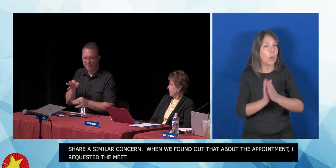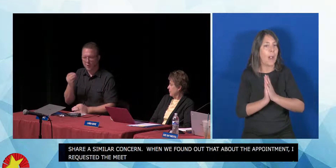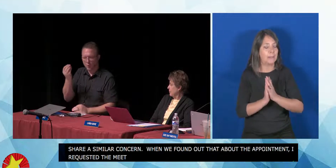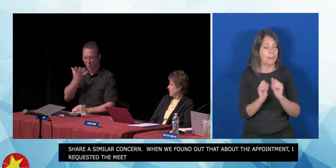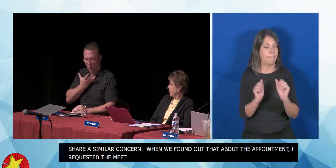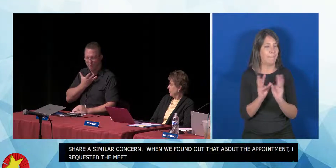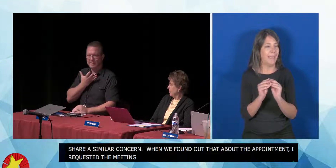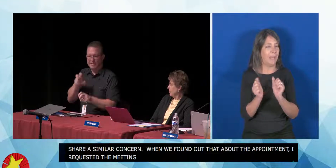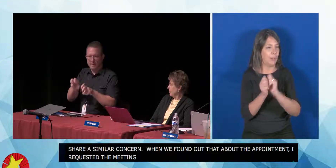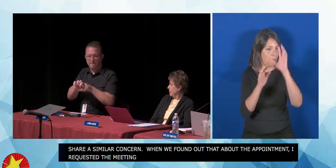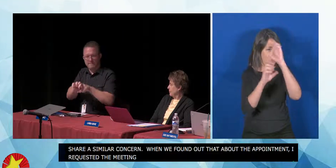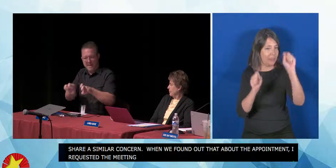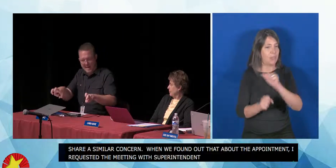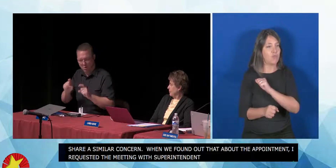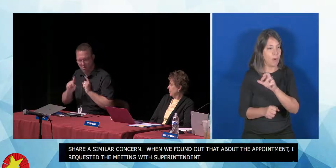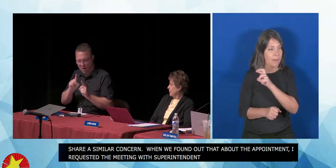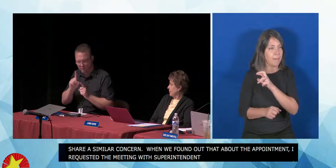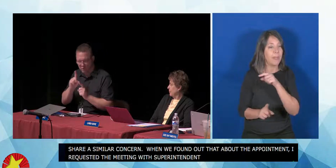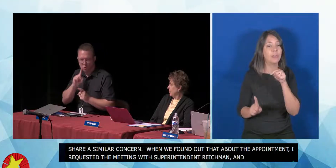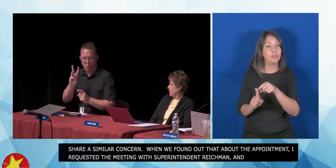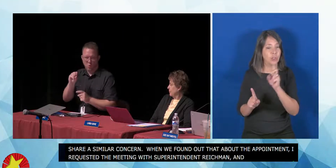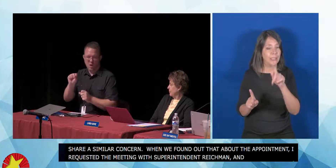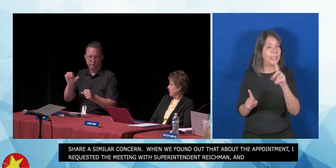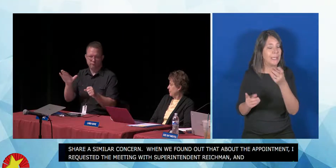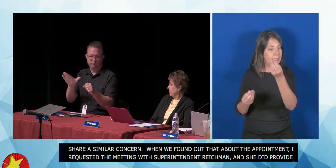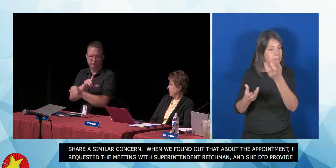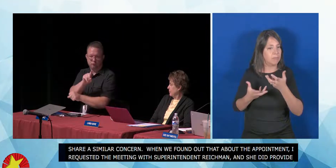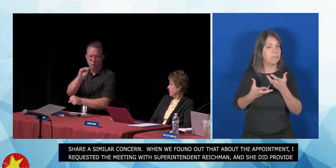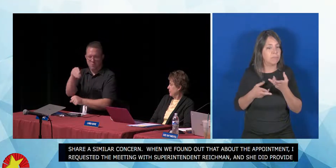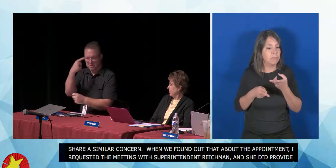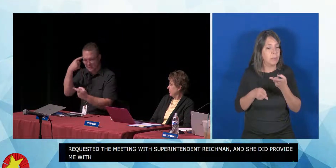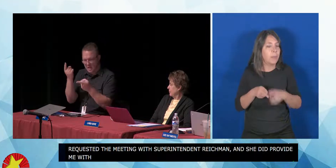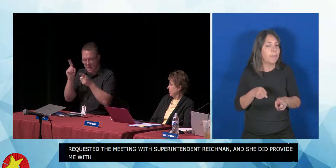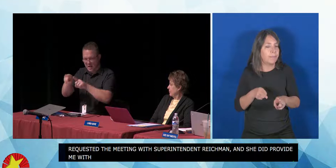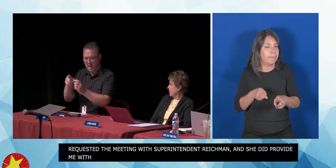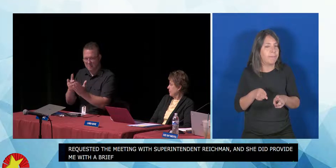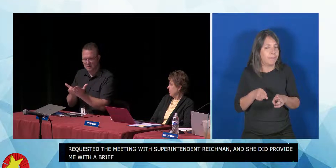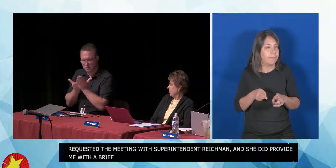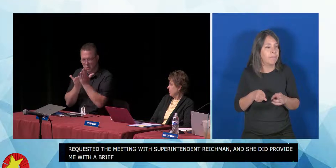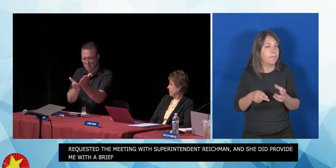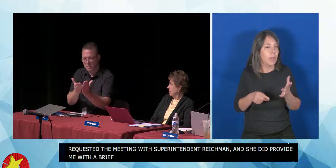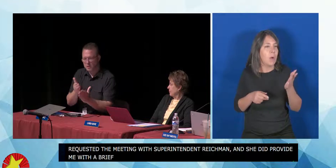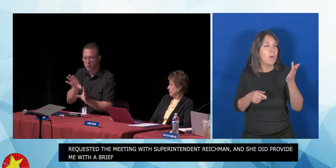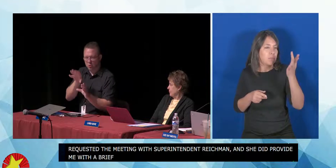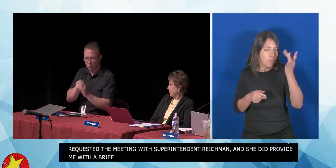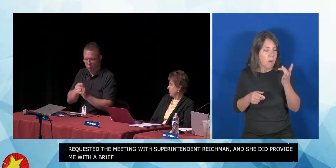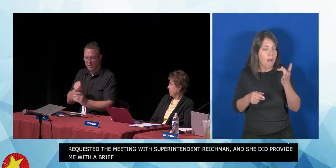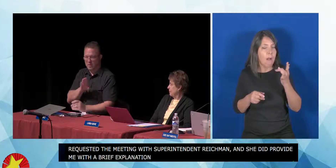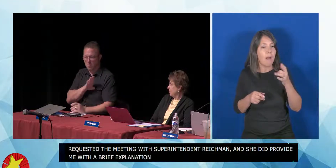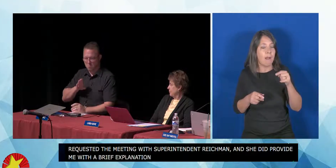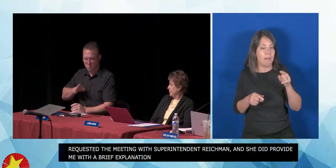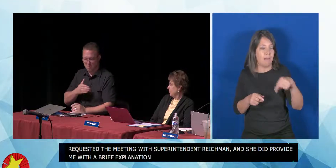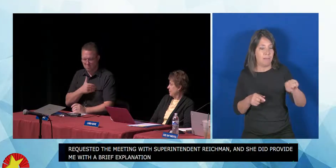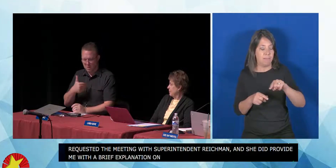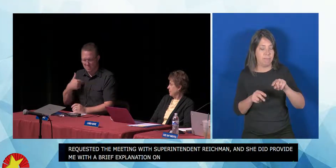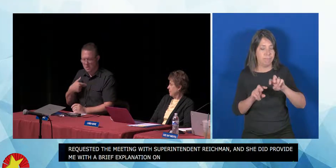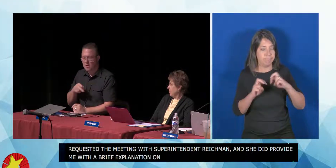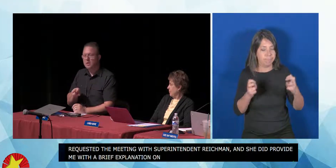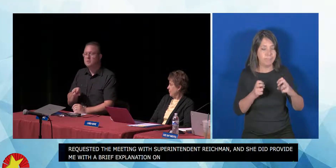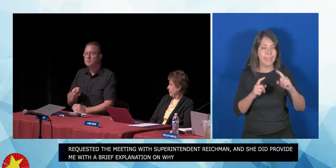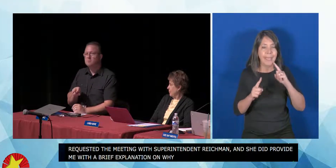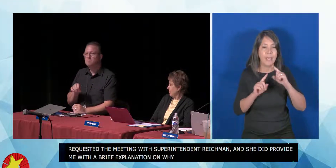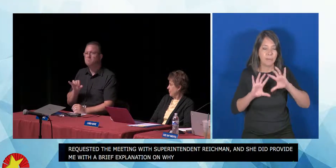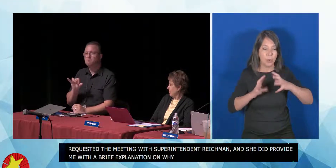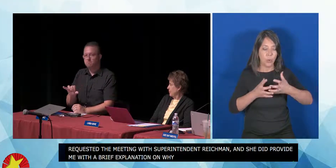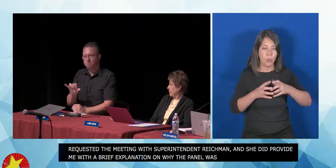Reichman, and she did provide me with a brief explanation on why the panel was in 100% support